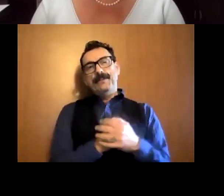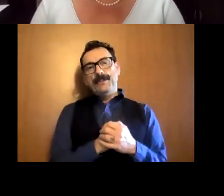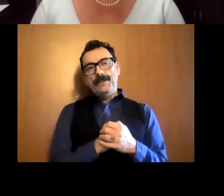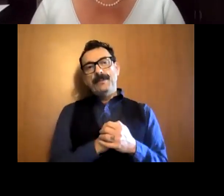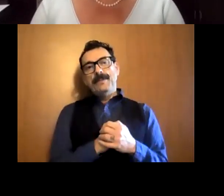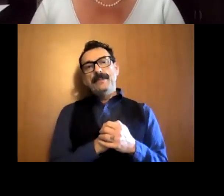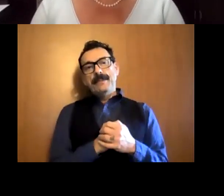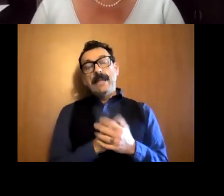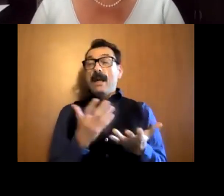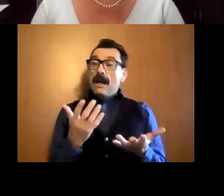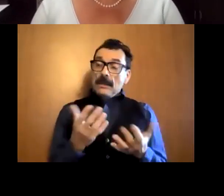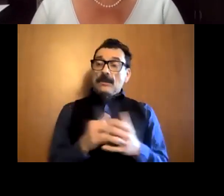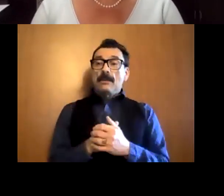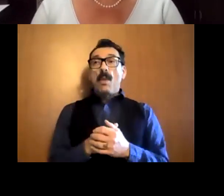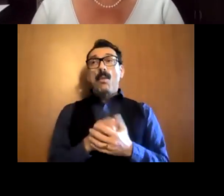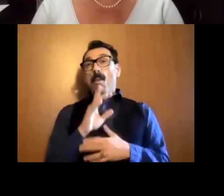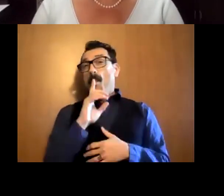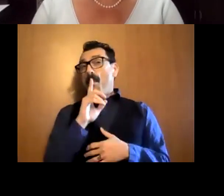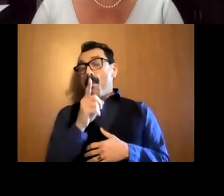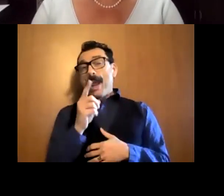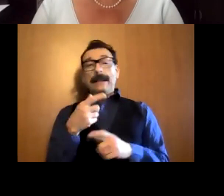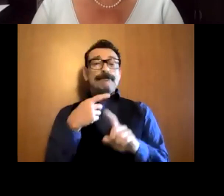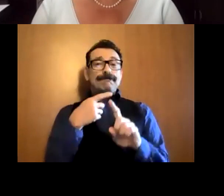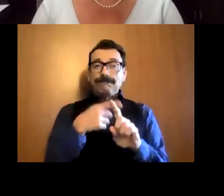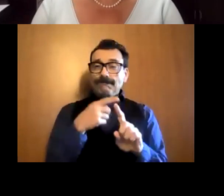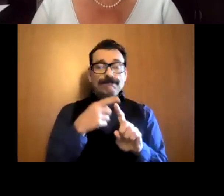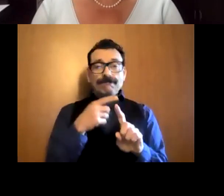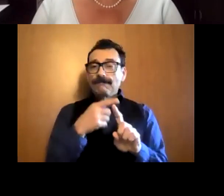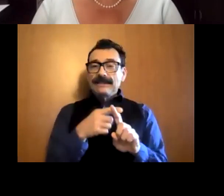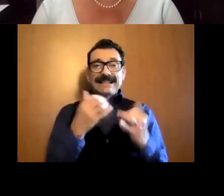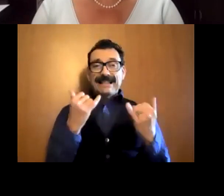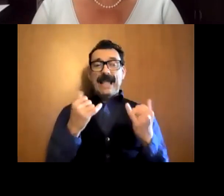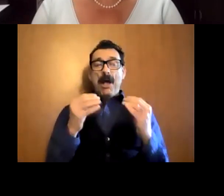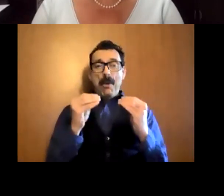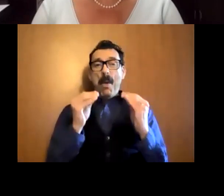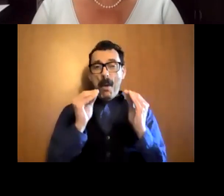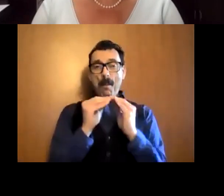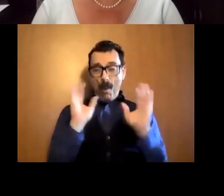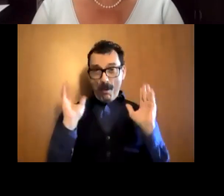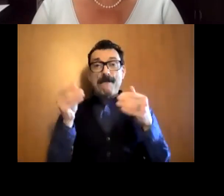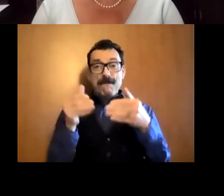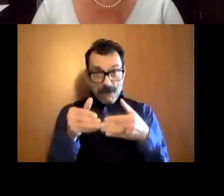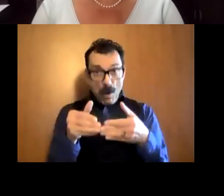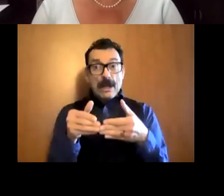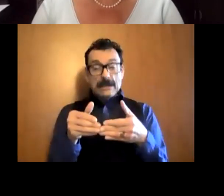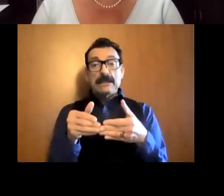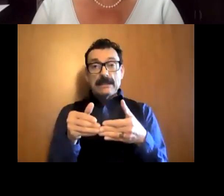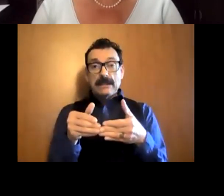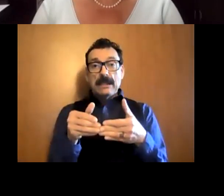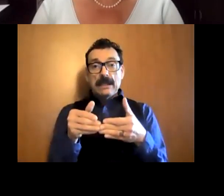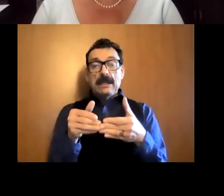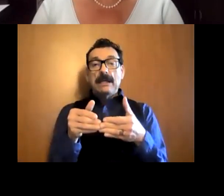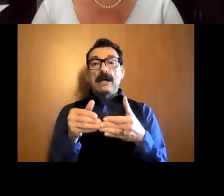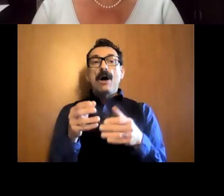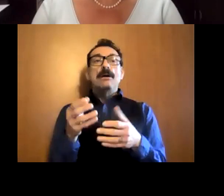it's great that we're sort of bringing more attention and in talks like this to the importance of Black lives